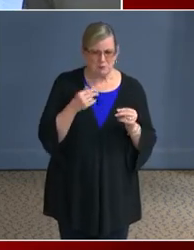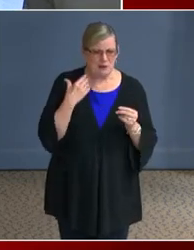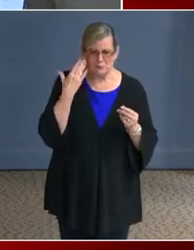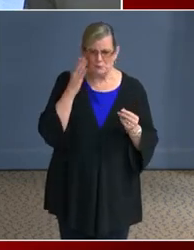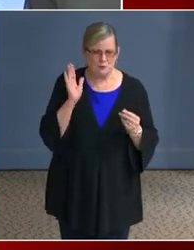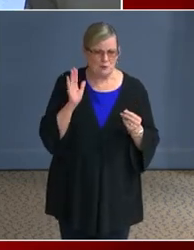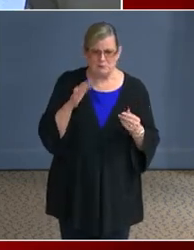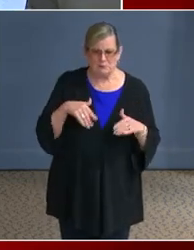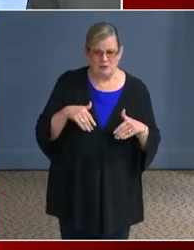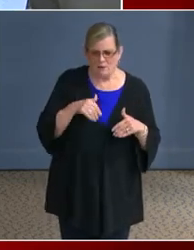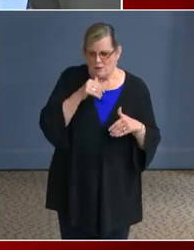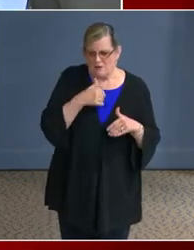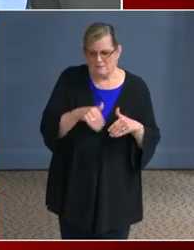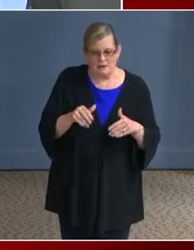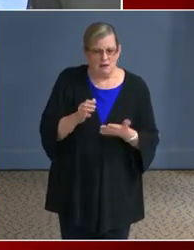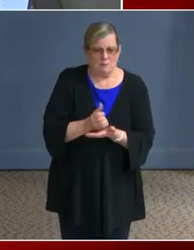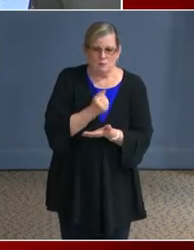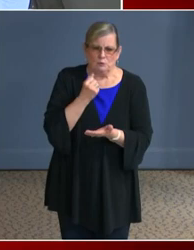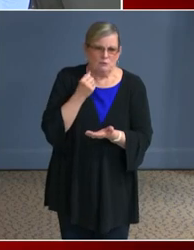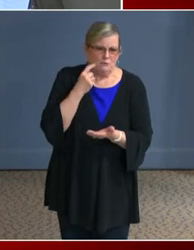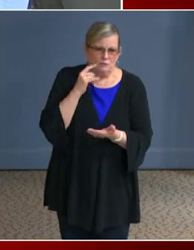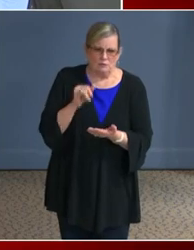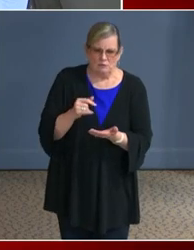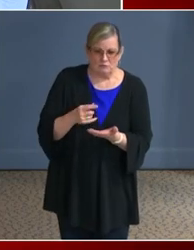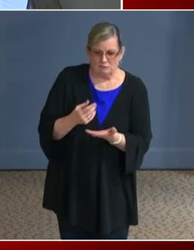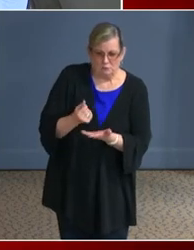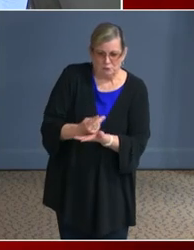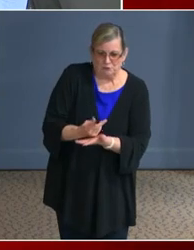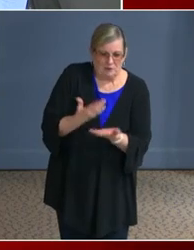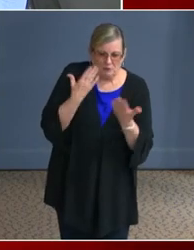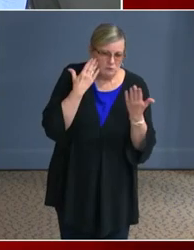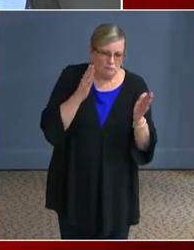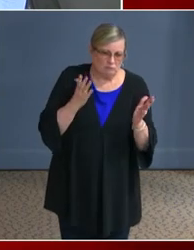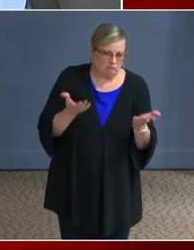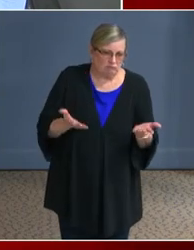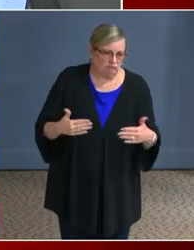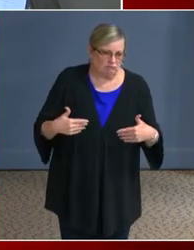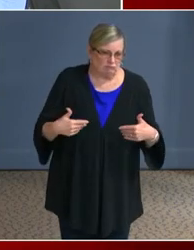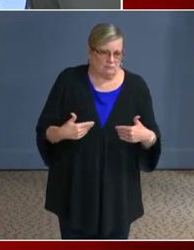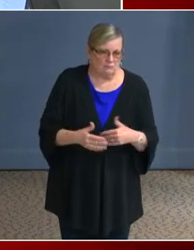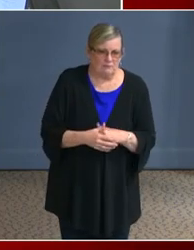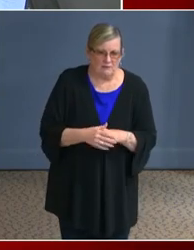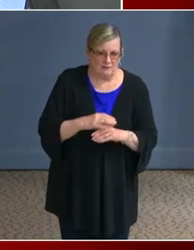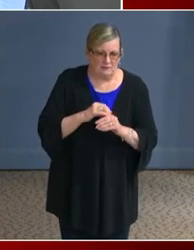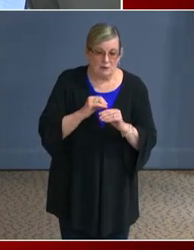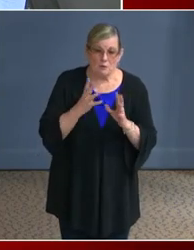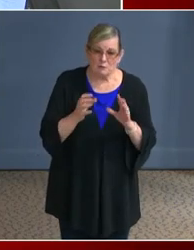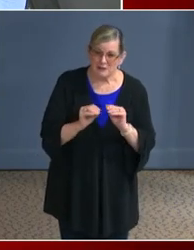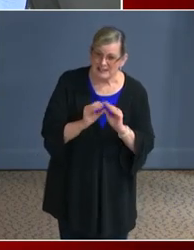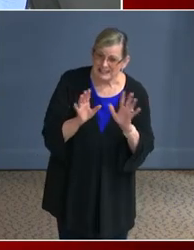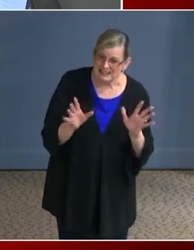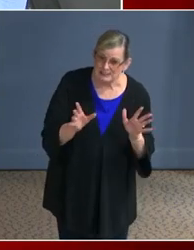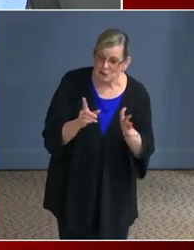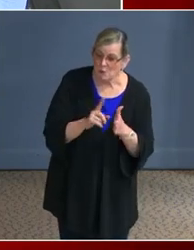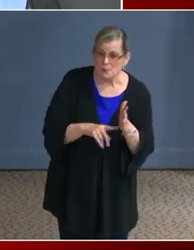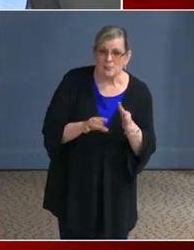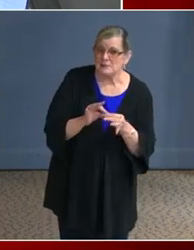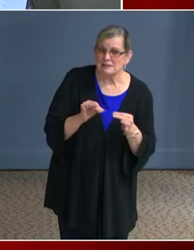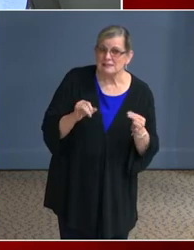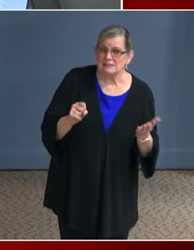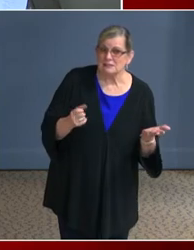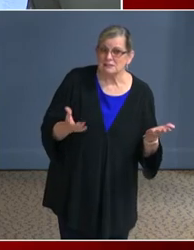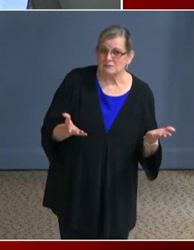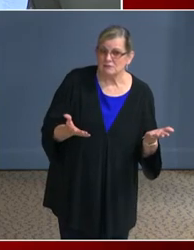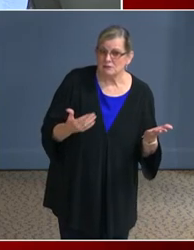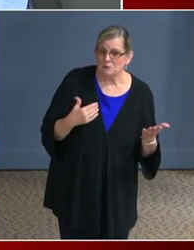any permits in to us. But let me be clear. What we're saying is that we have